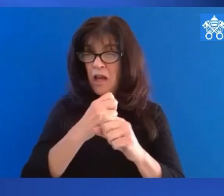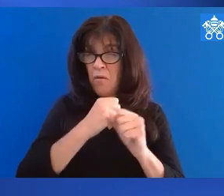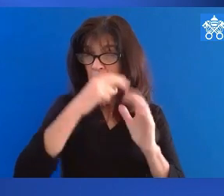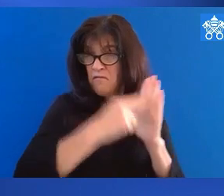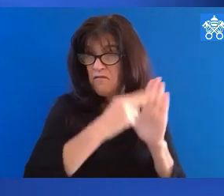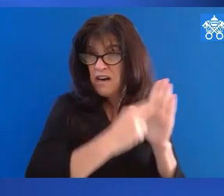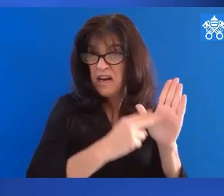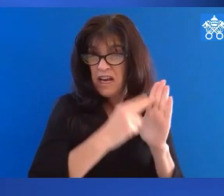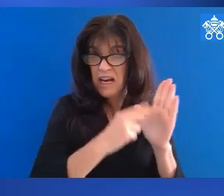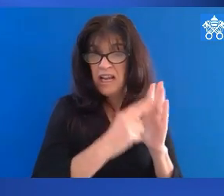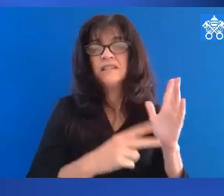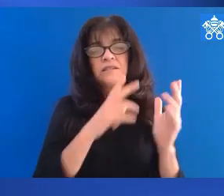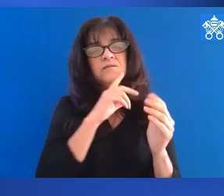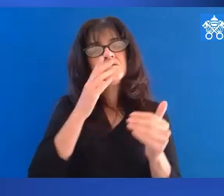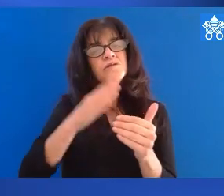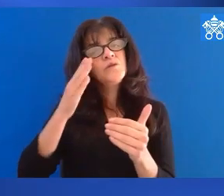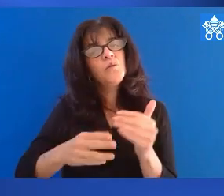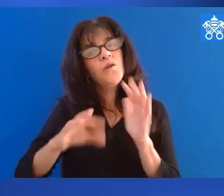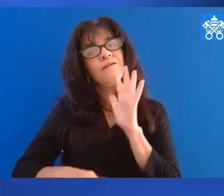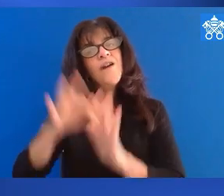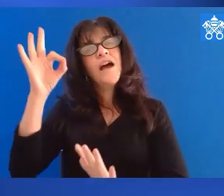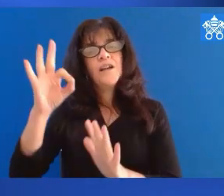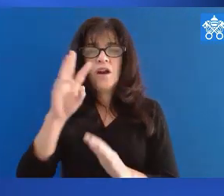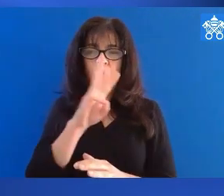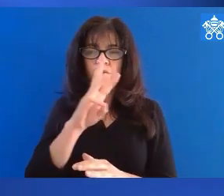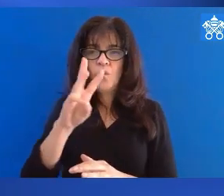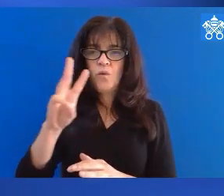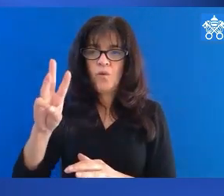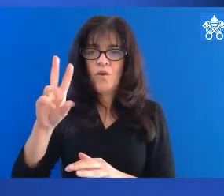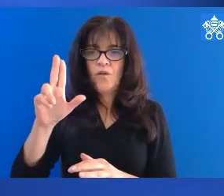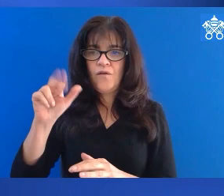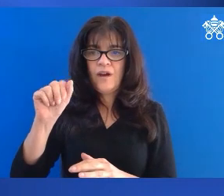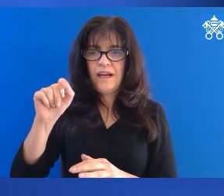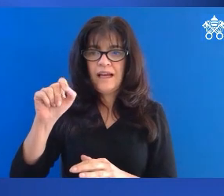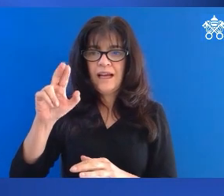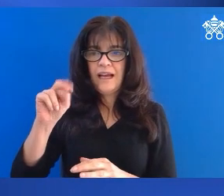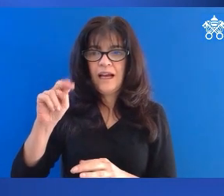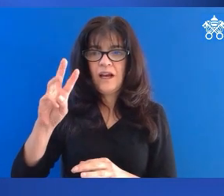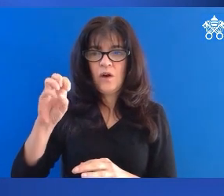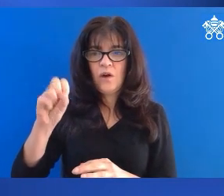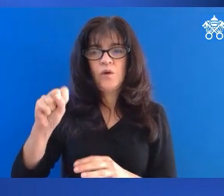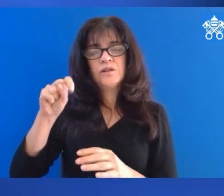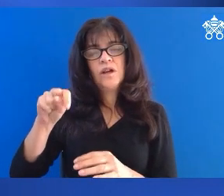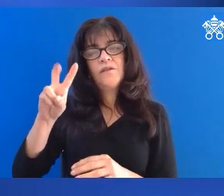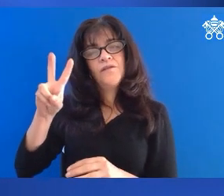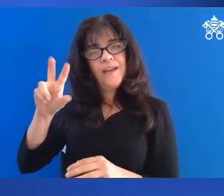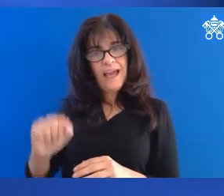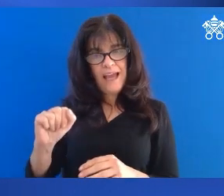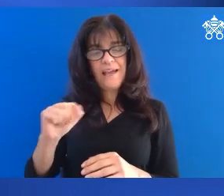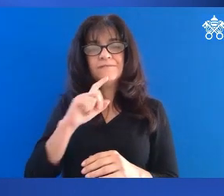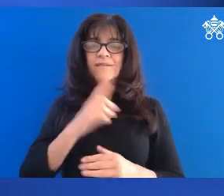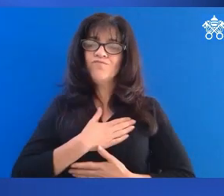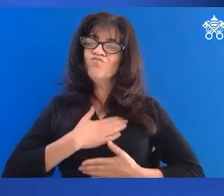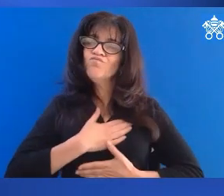by Pope Francis, the appeals he has made towards the end, you will find on our website, vaticannews.va. On behalf of Vatican